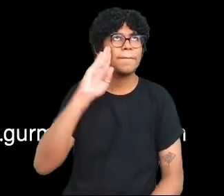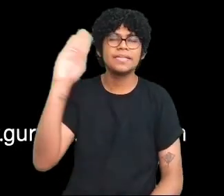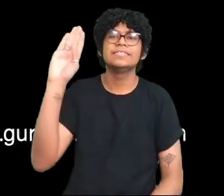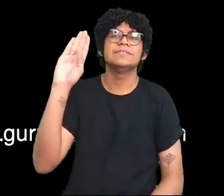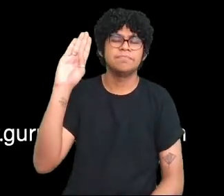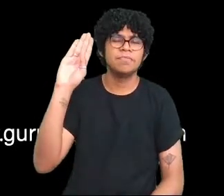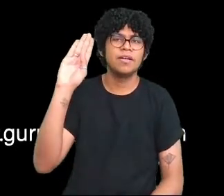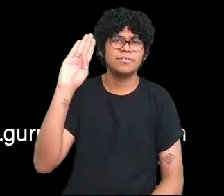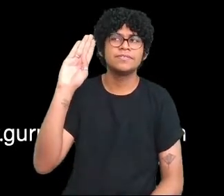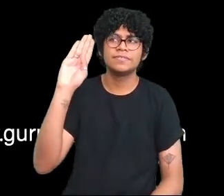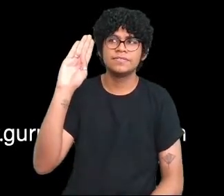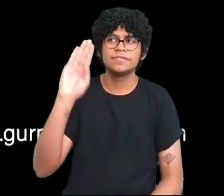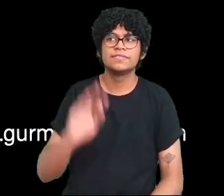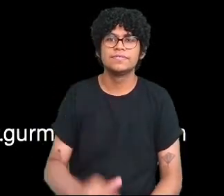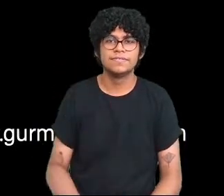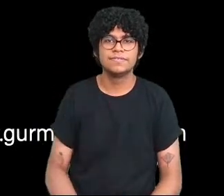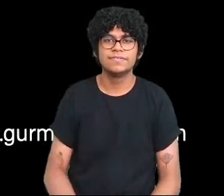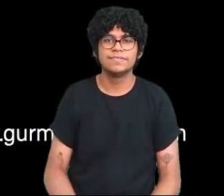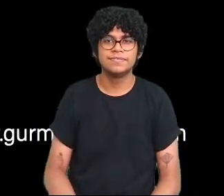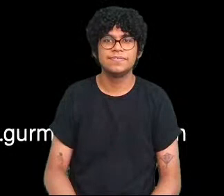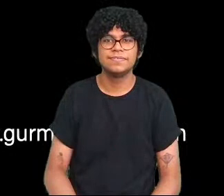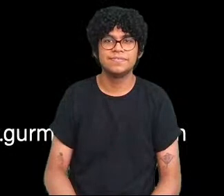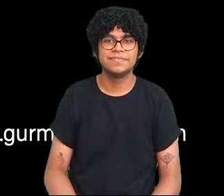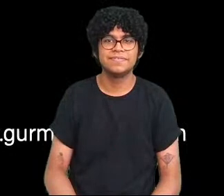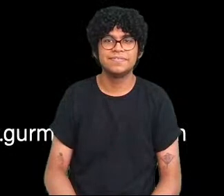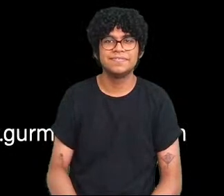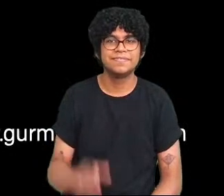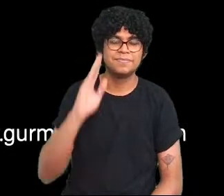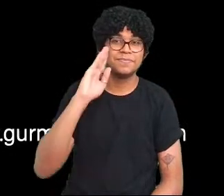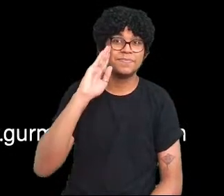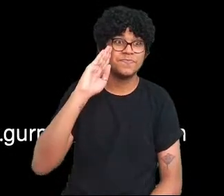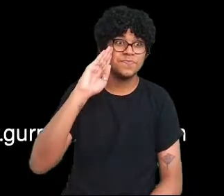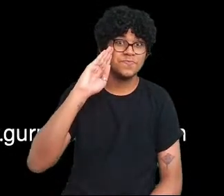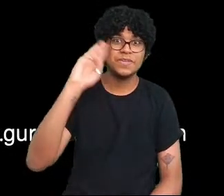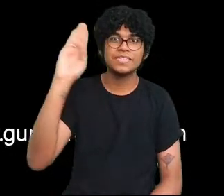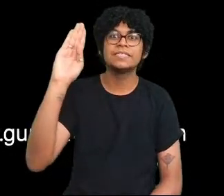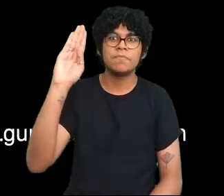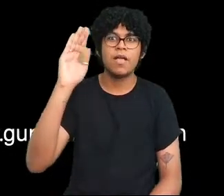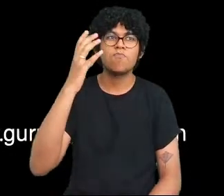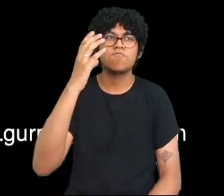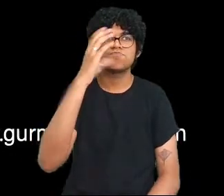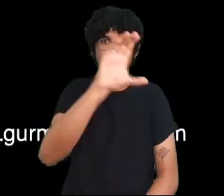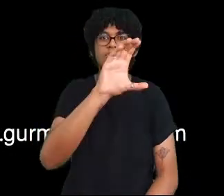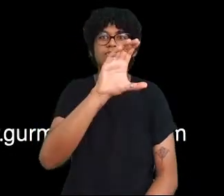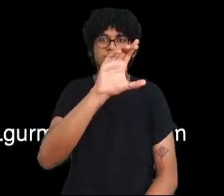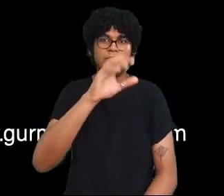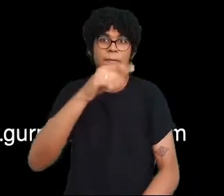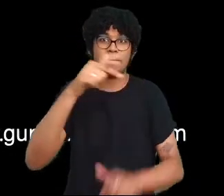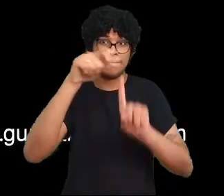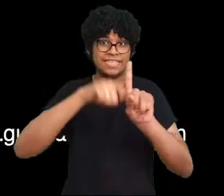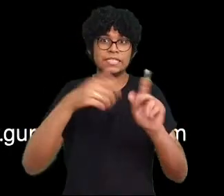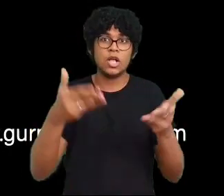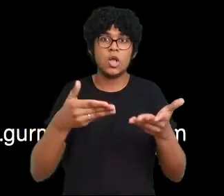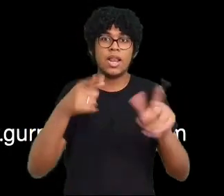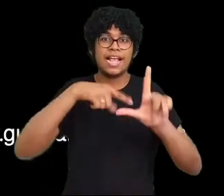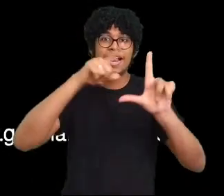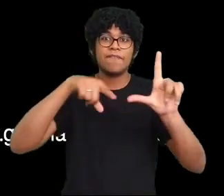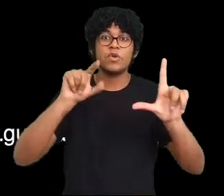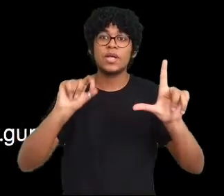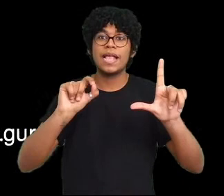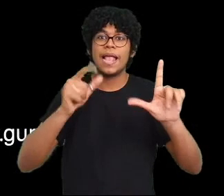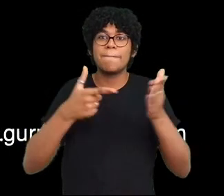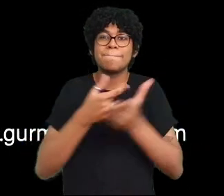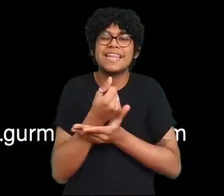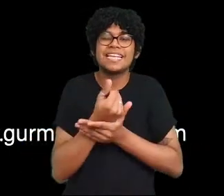I think. And the chart shows that Walt Disney's world ticket price, how much has it increased